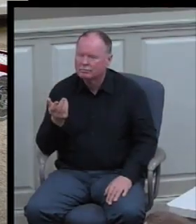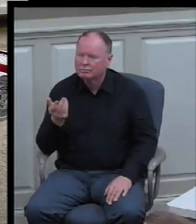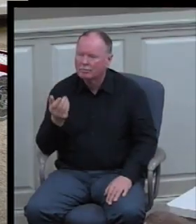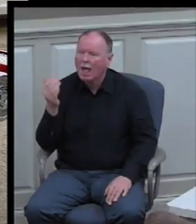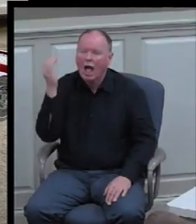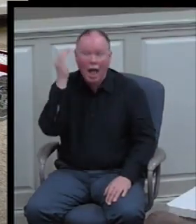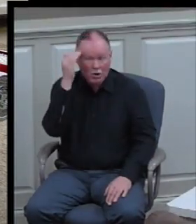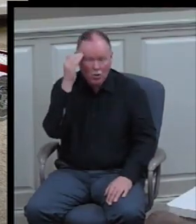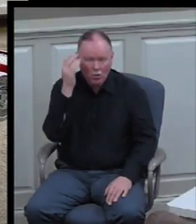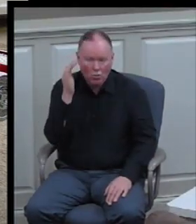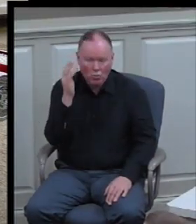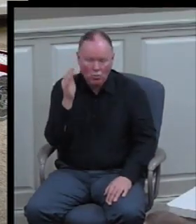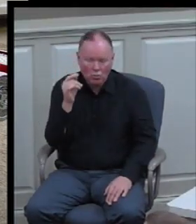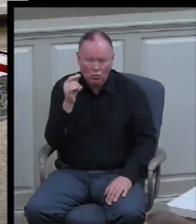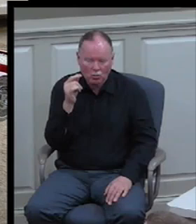noticed the